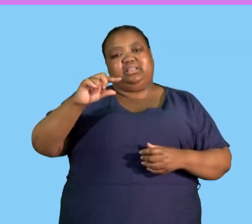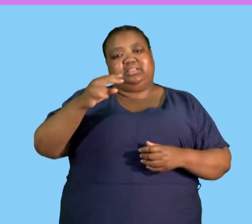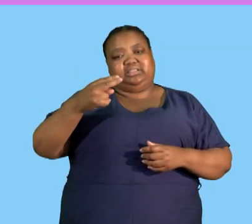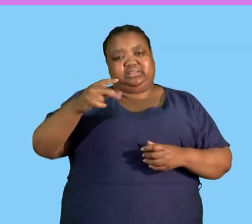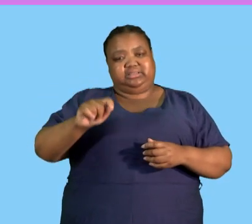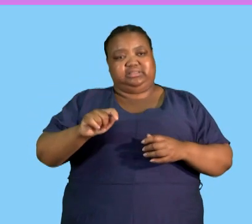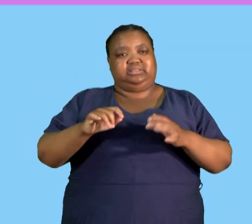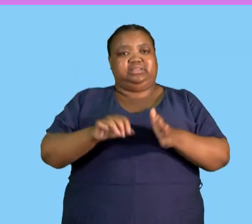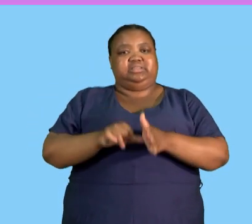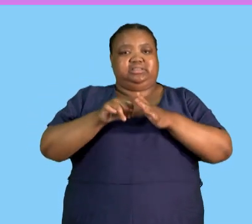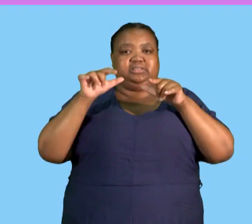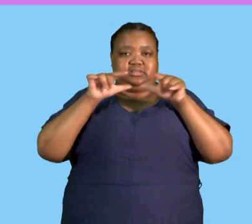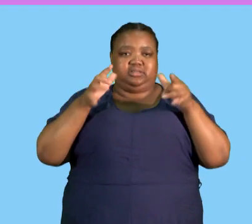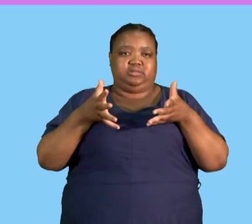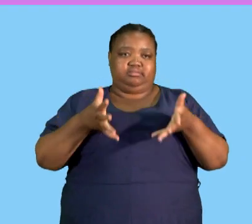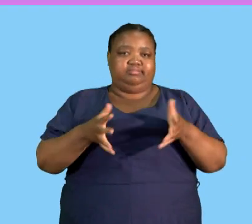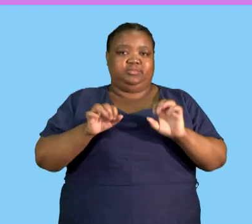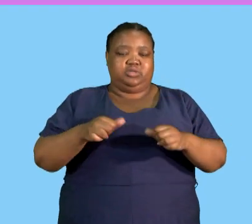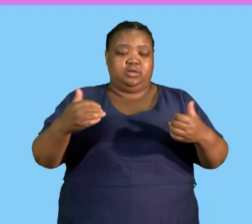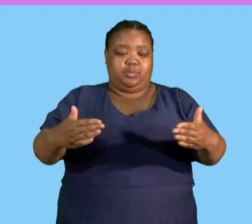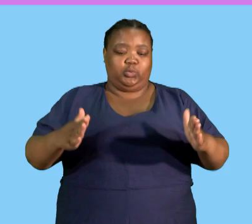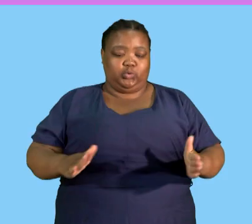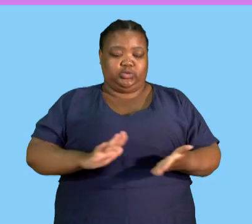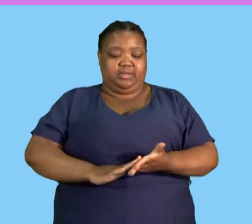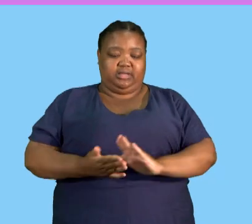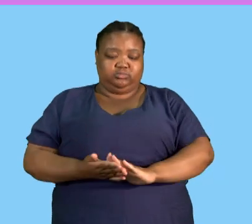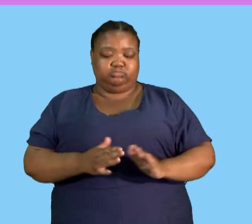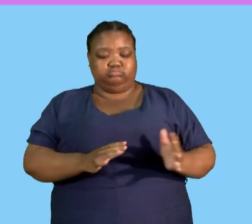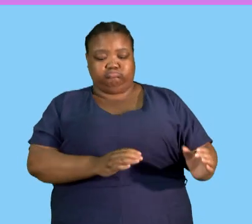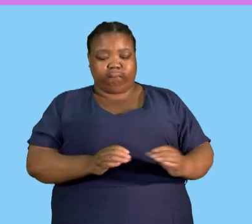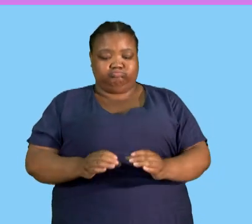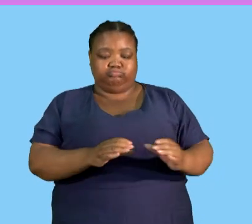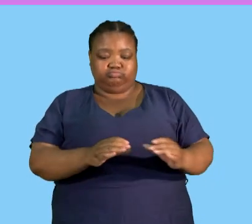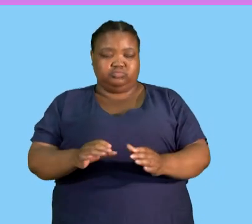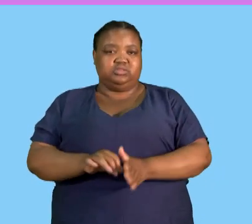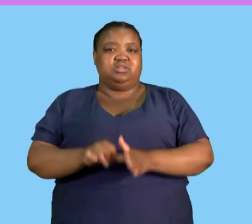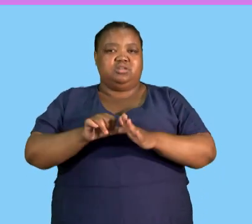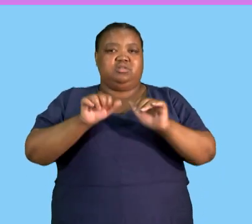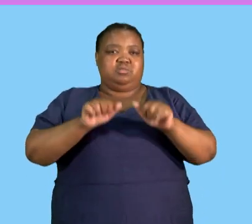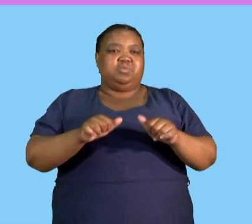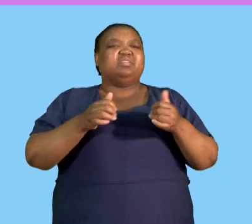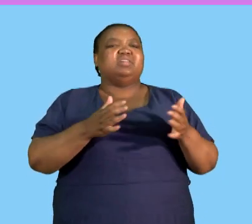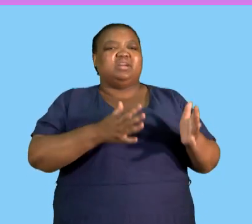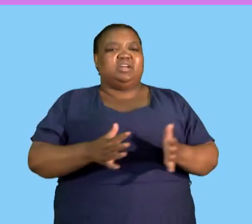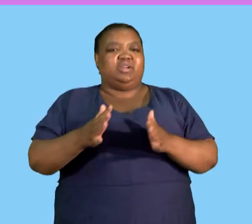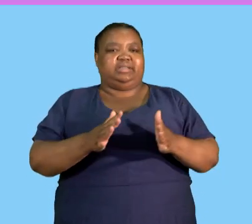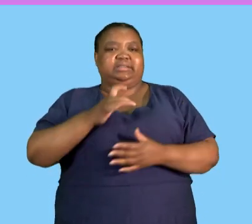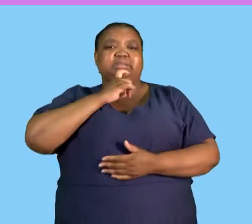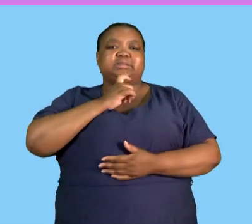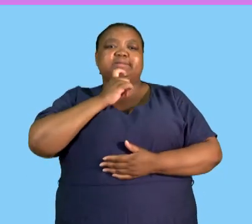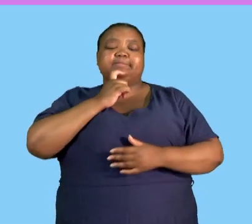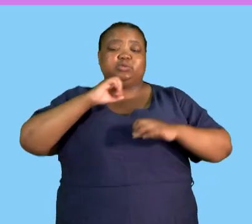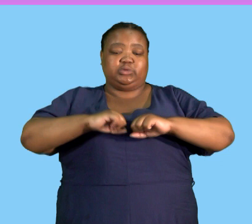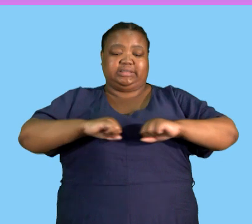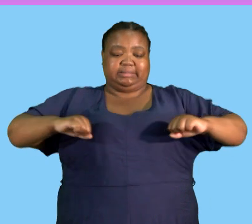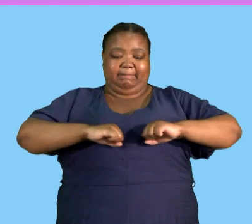the important language. More on this. So when we work with packaging, right, the most appropriate way of packaging